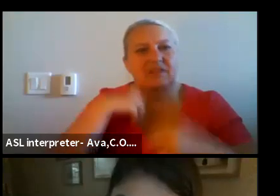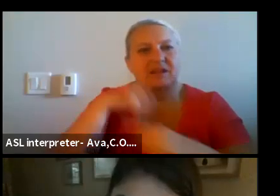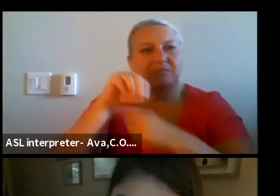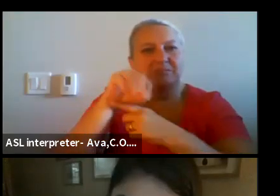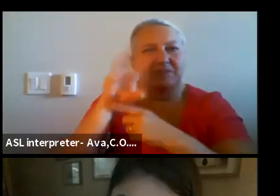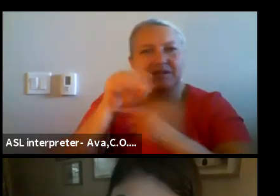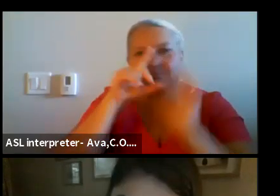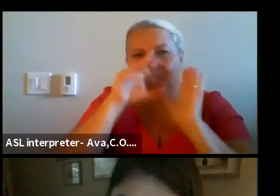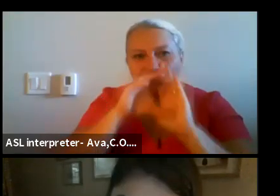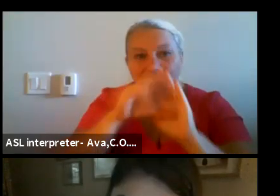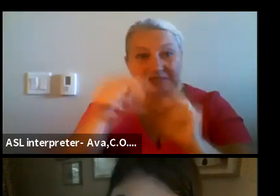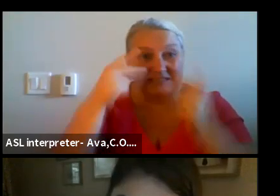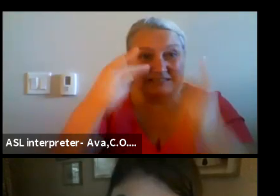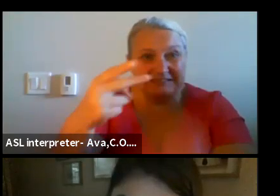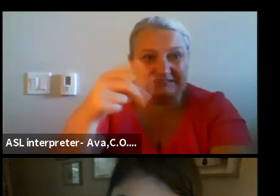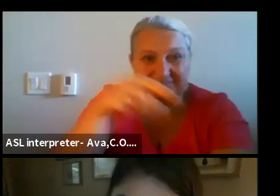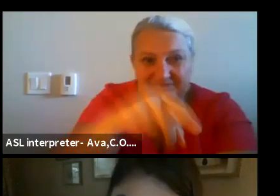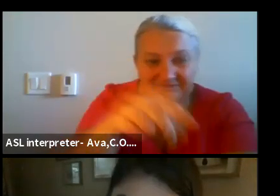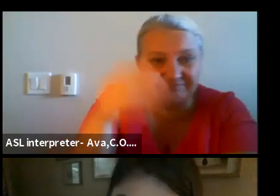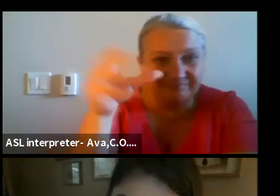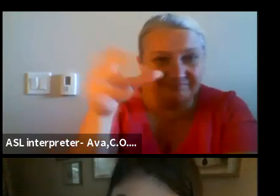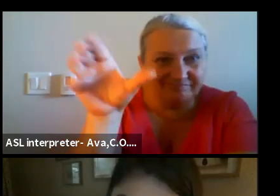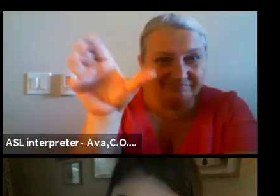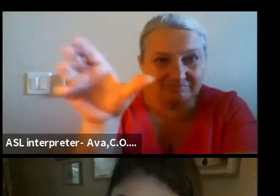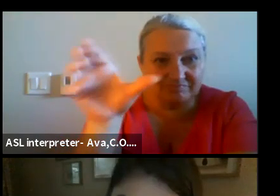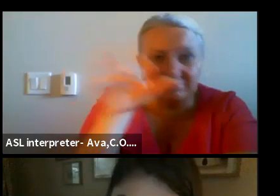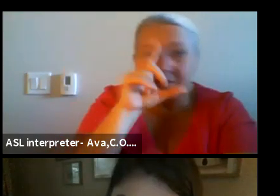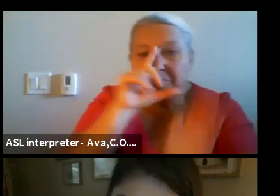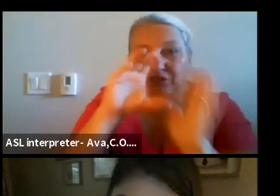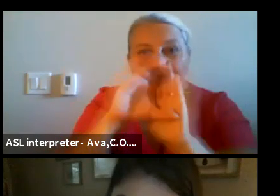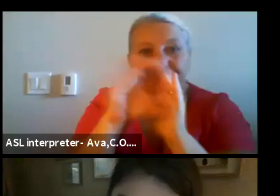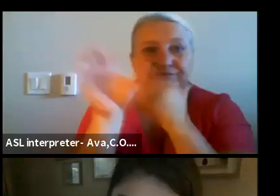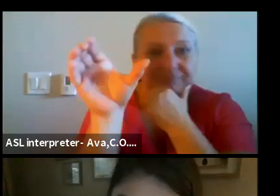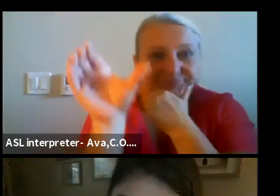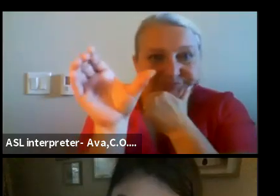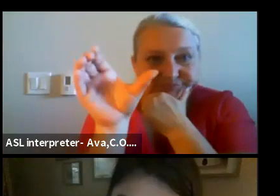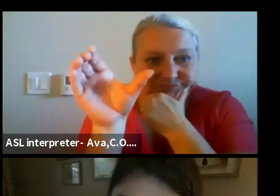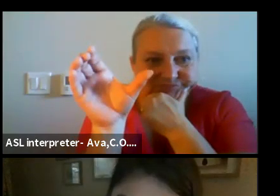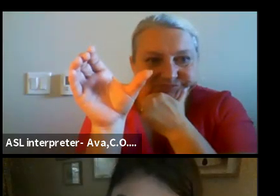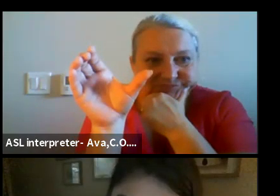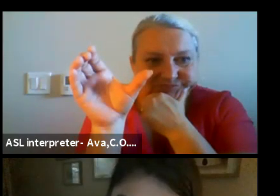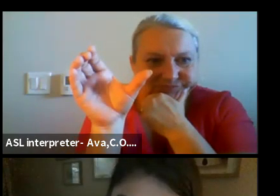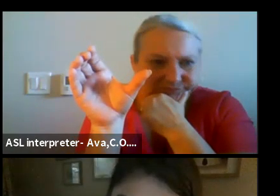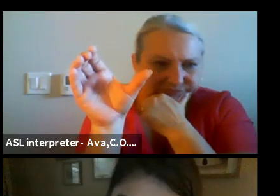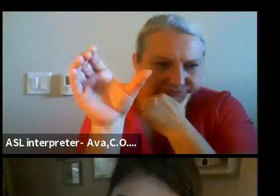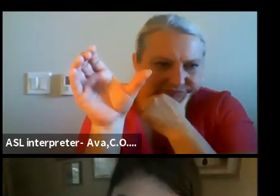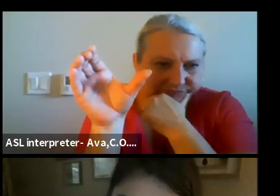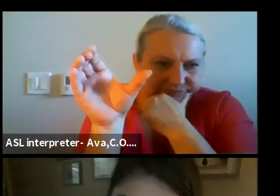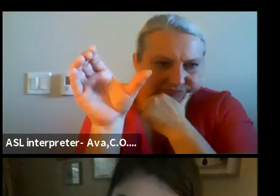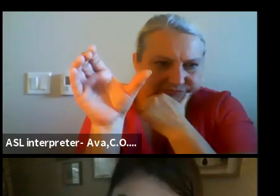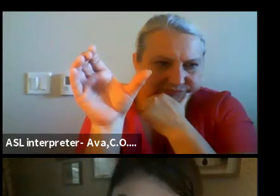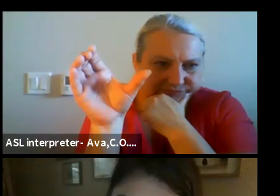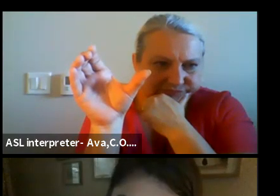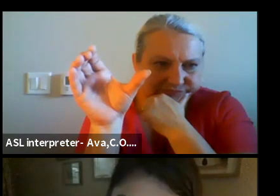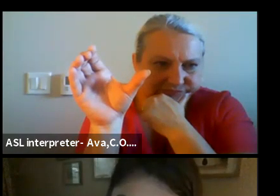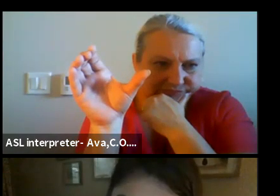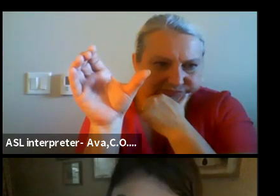this, but basically there are a set of stairs leading to a